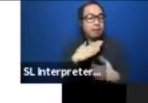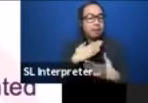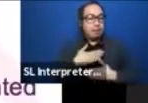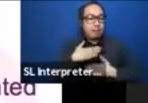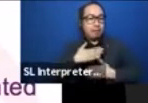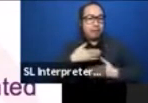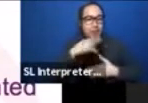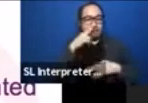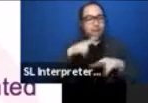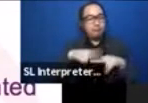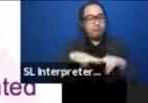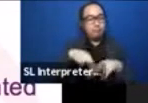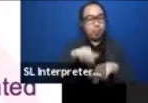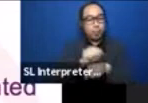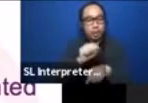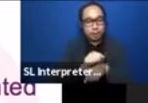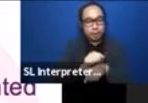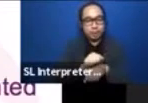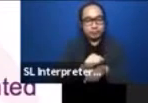So